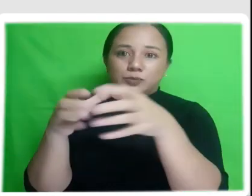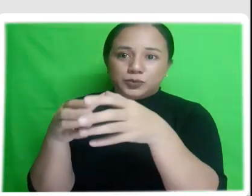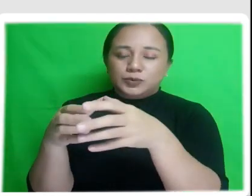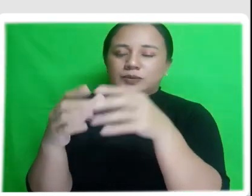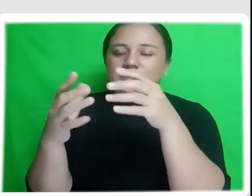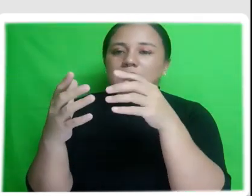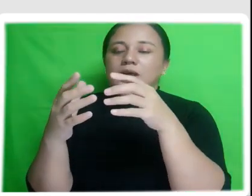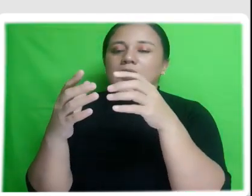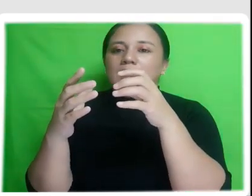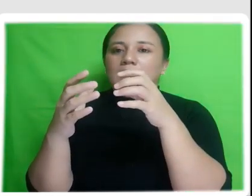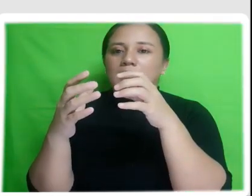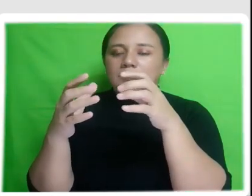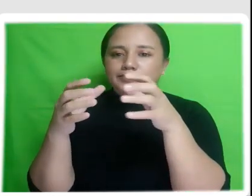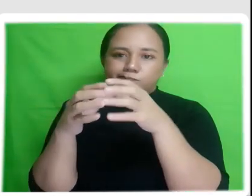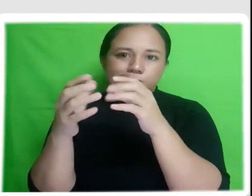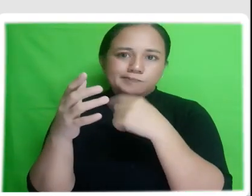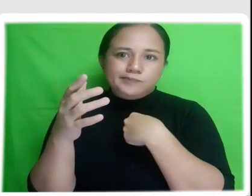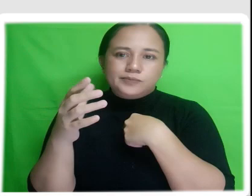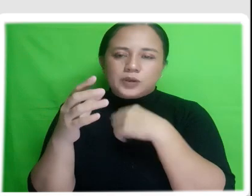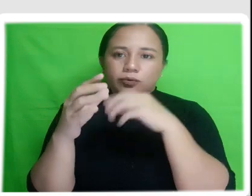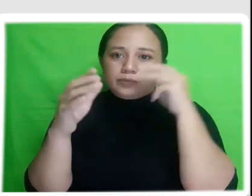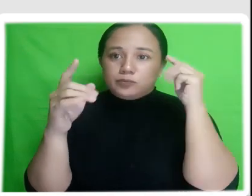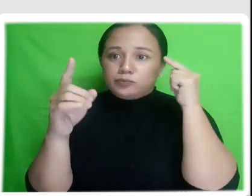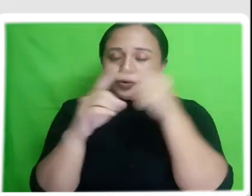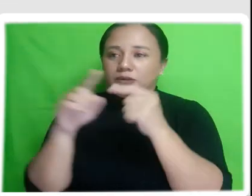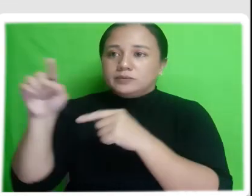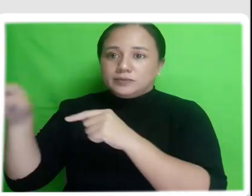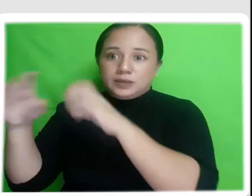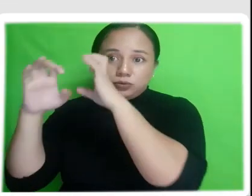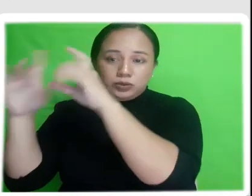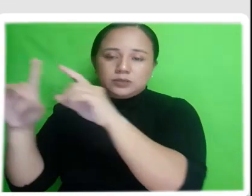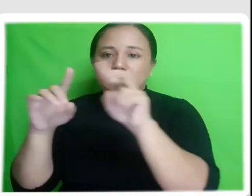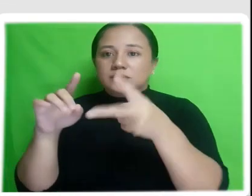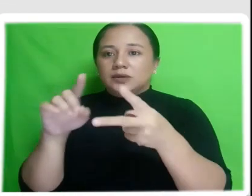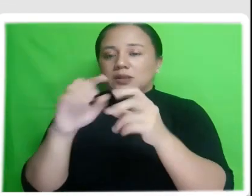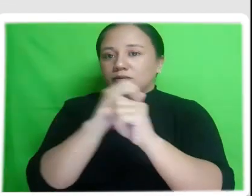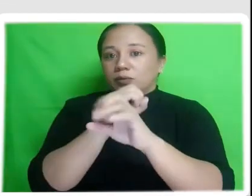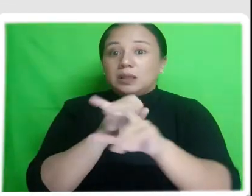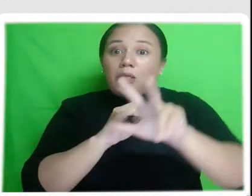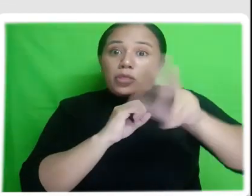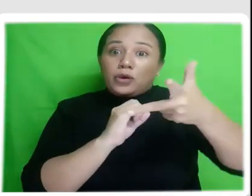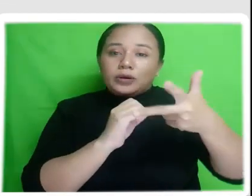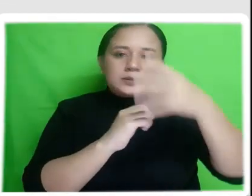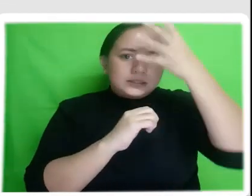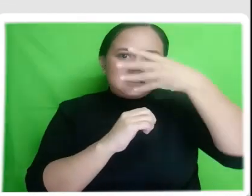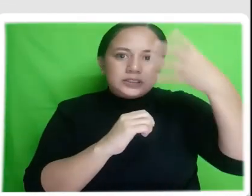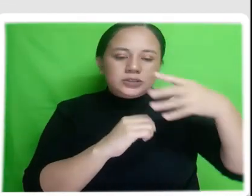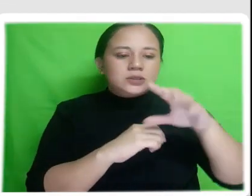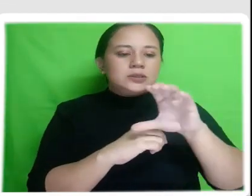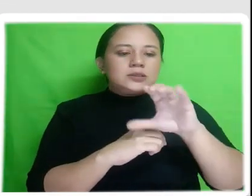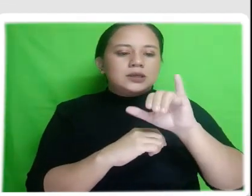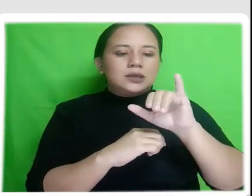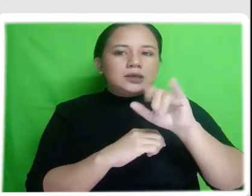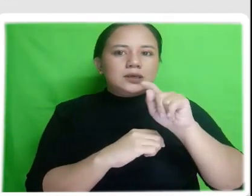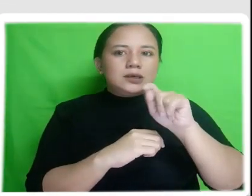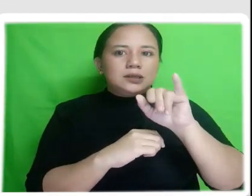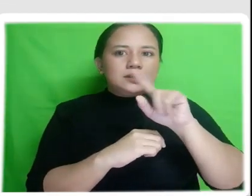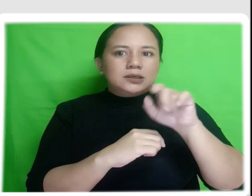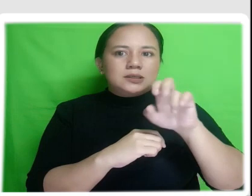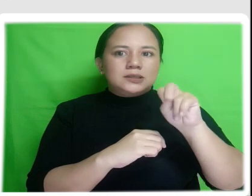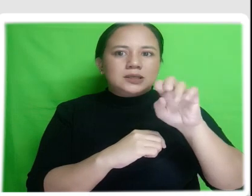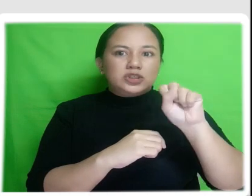education, second on advocacy. And thirdly, on citizenship. Do you believe that as a